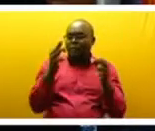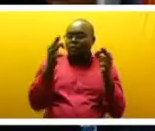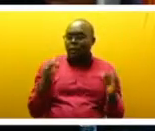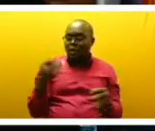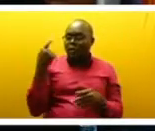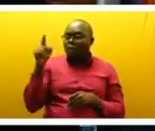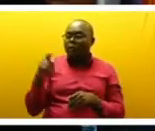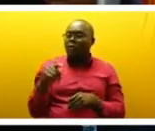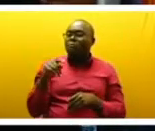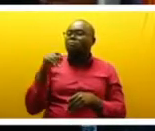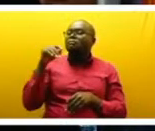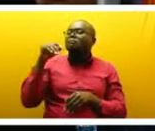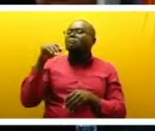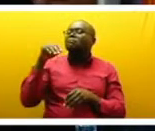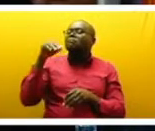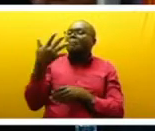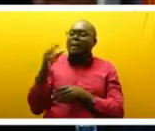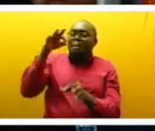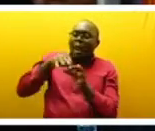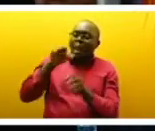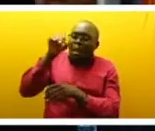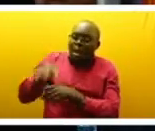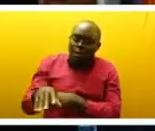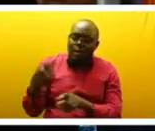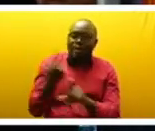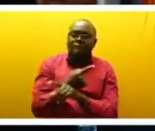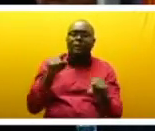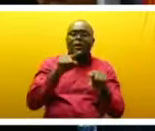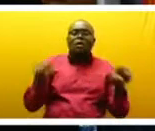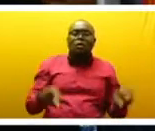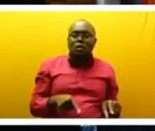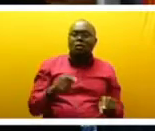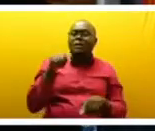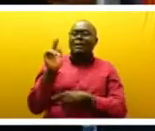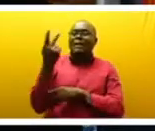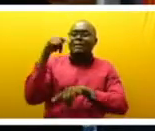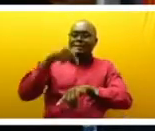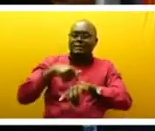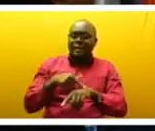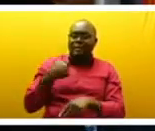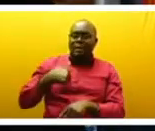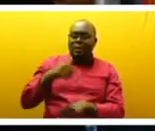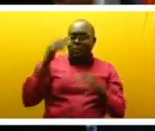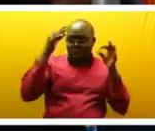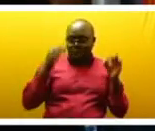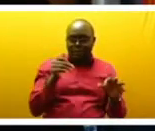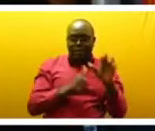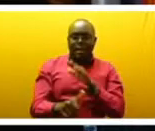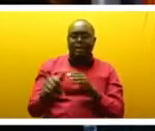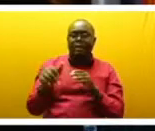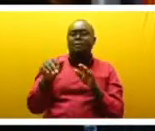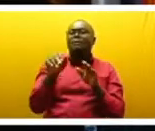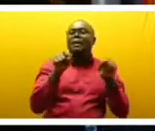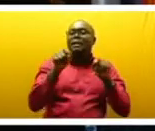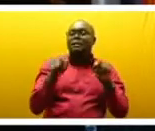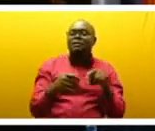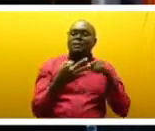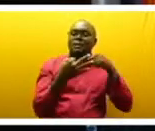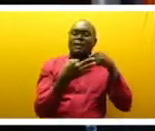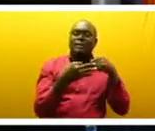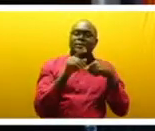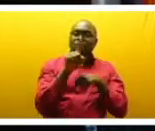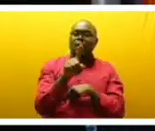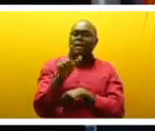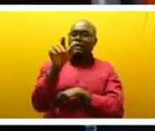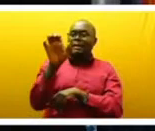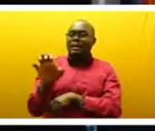stray ballots in Kenya within the time that this court must rule. Because under Regulation 81E,